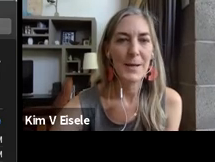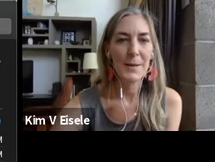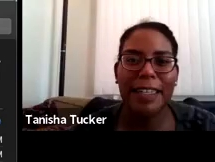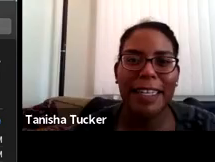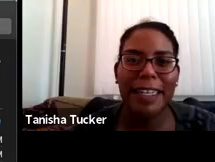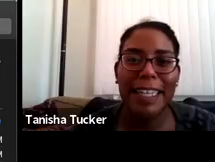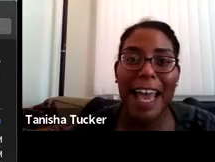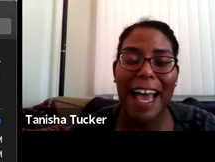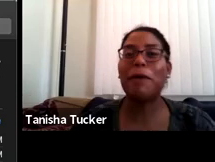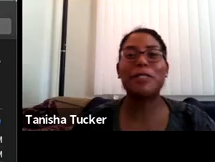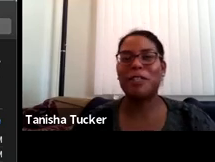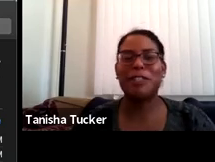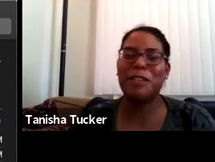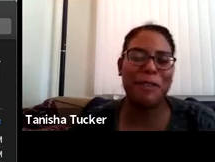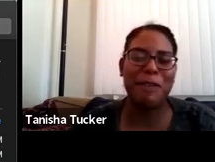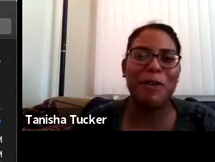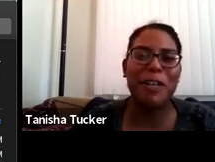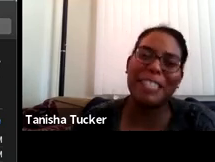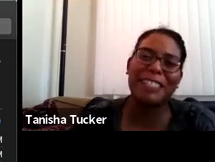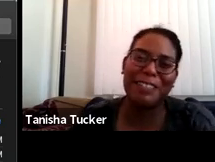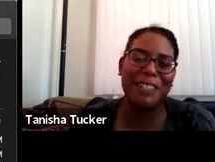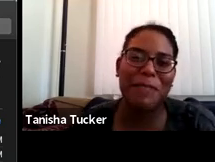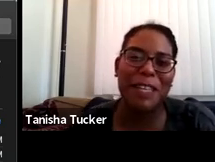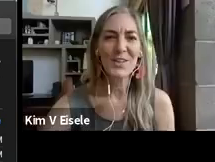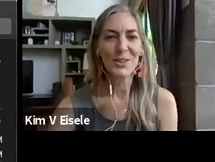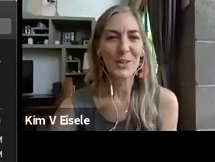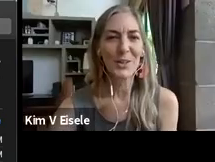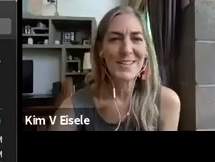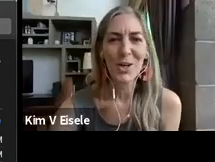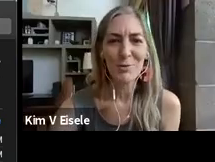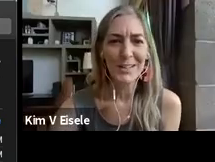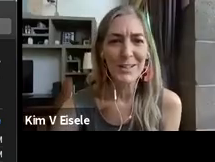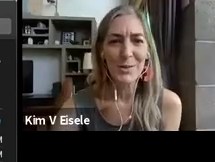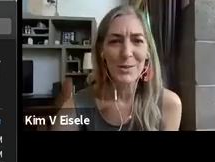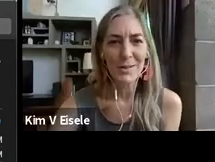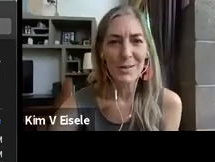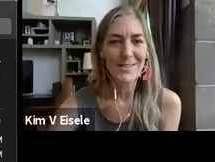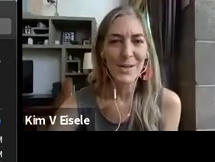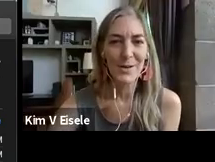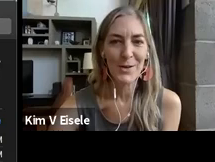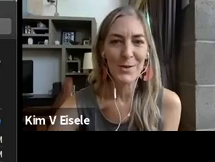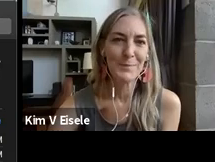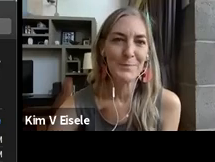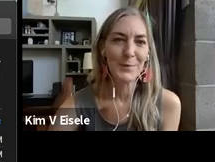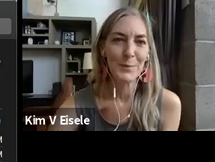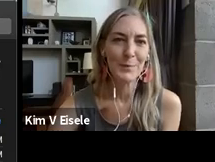go back to that. Oh, no, you keep going, because that's these are a little bit, these aren't really in order.